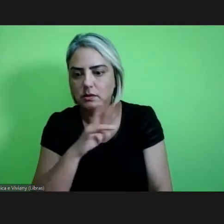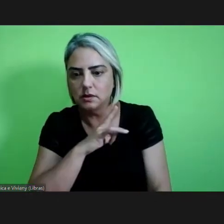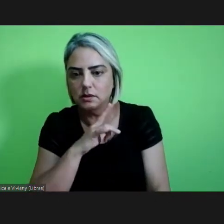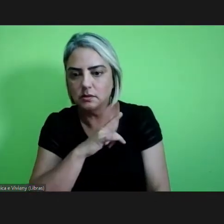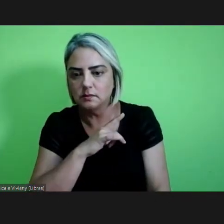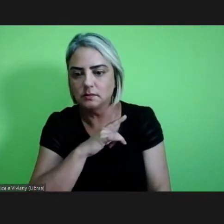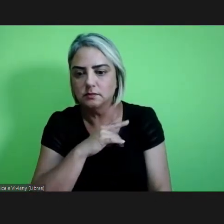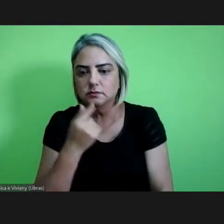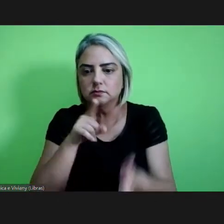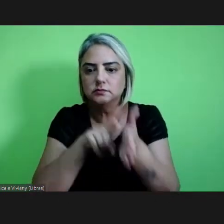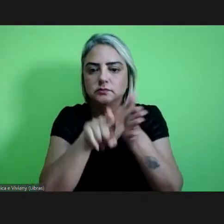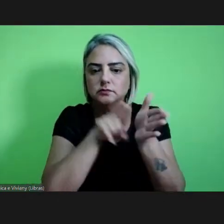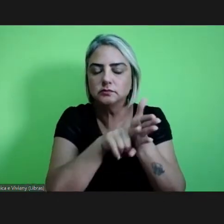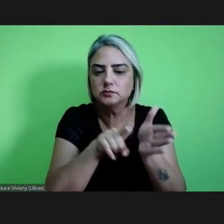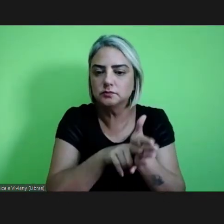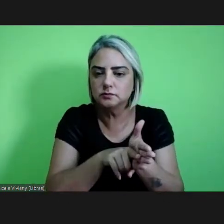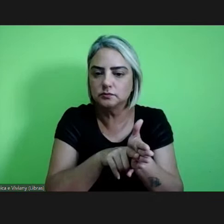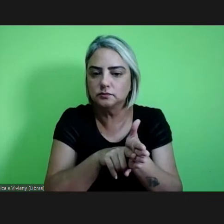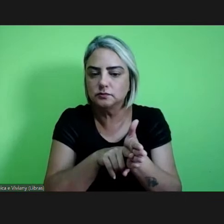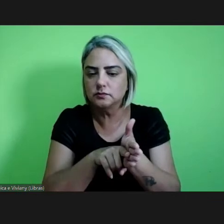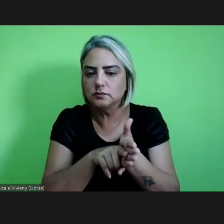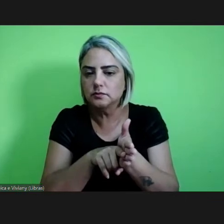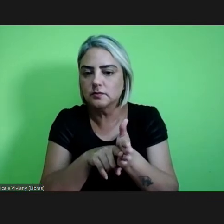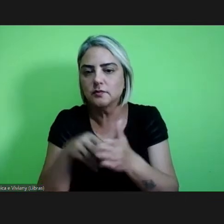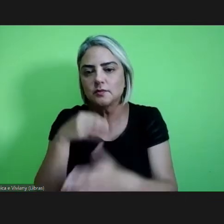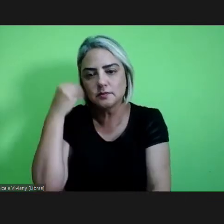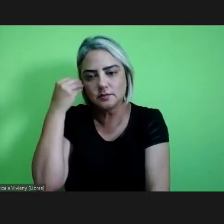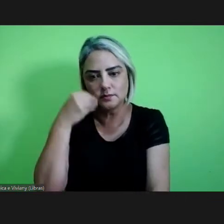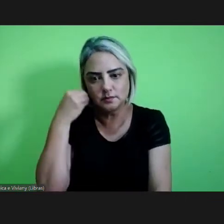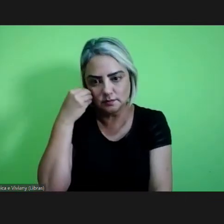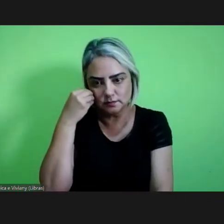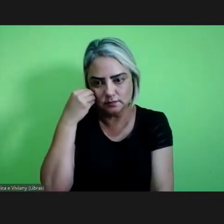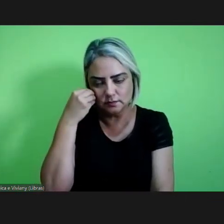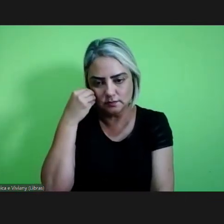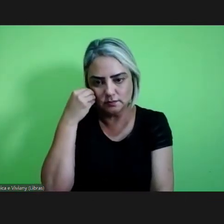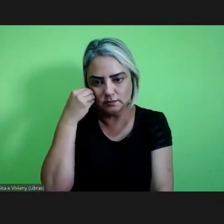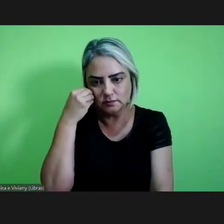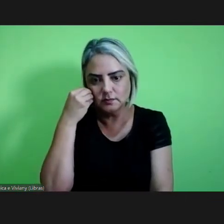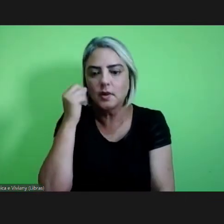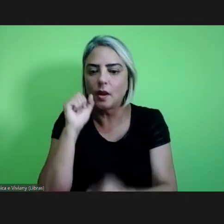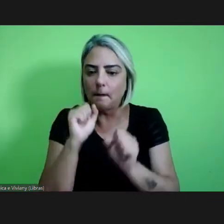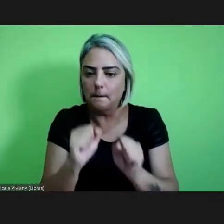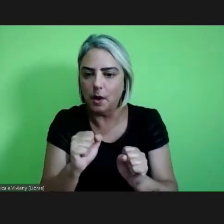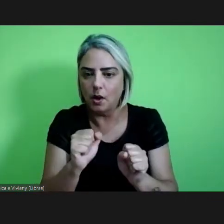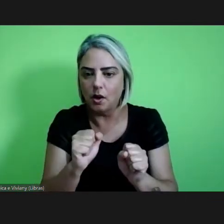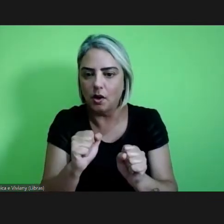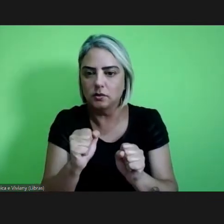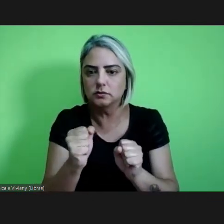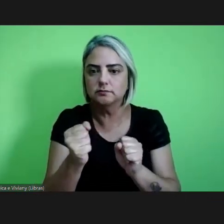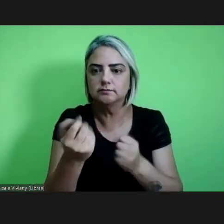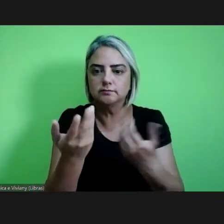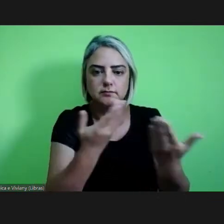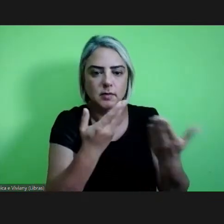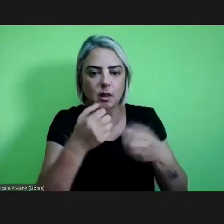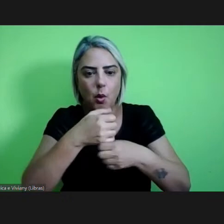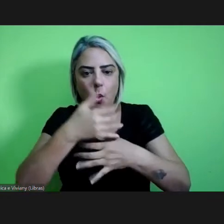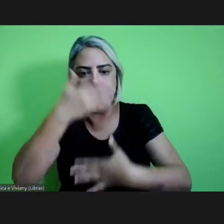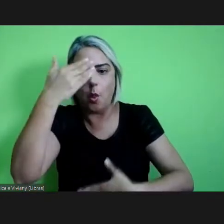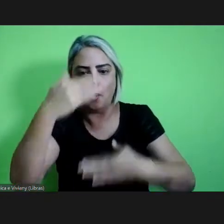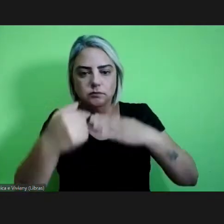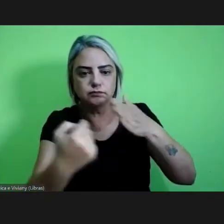wait until the end, but you can send him questions through email. If you have any questions on this